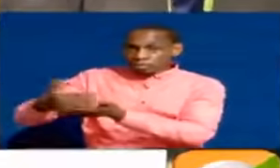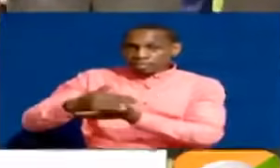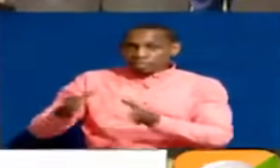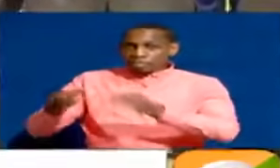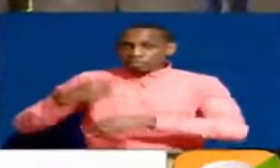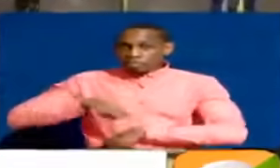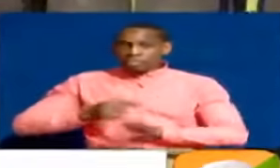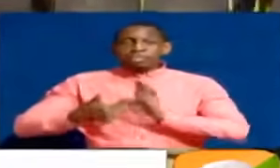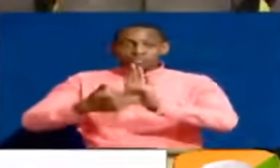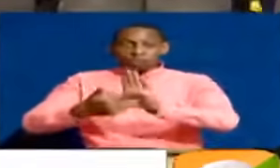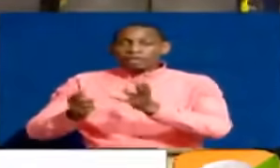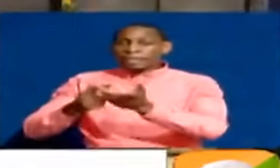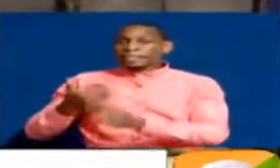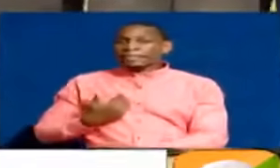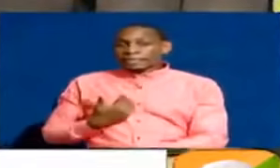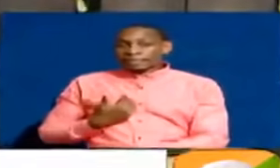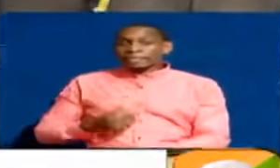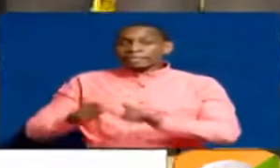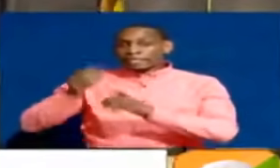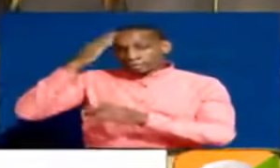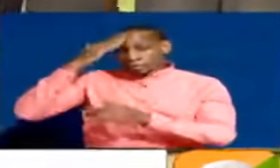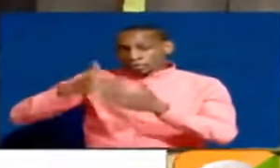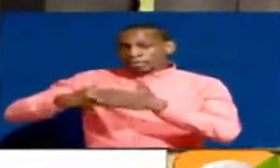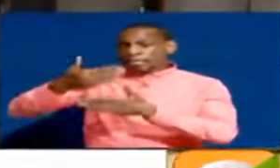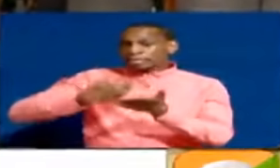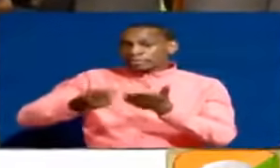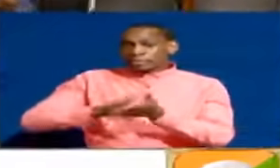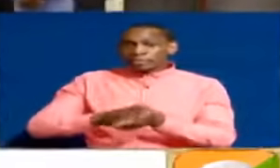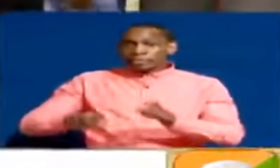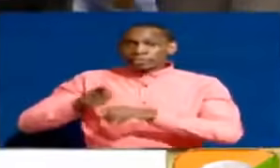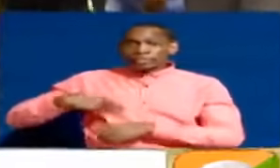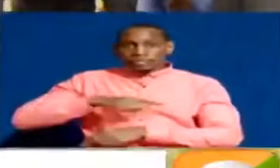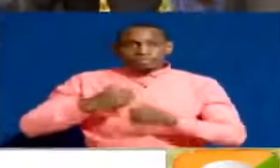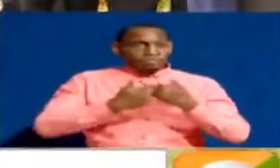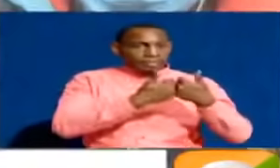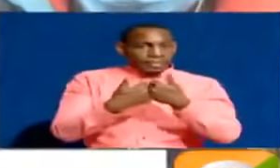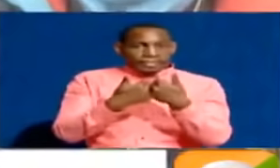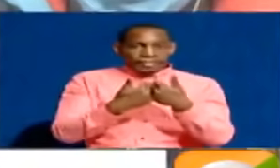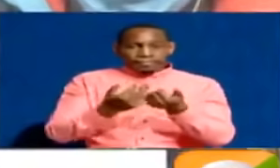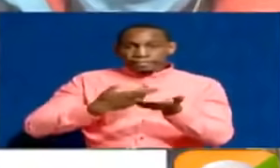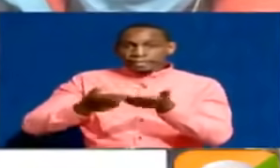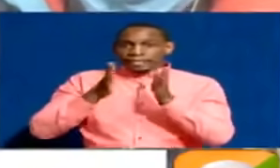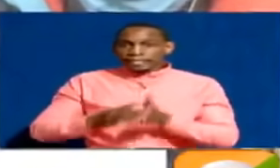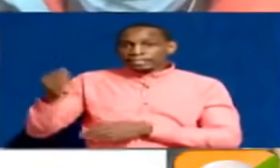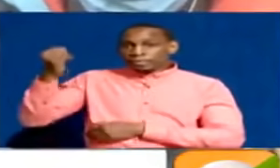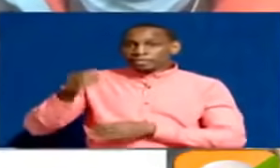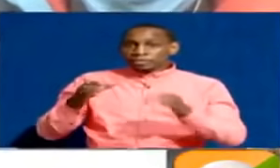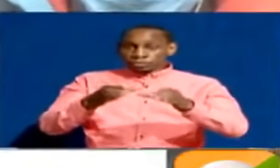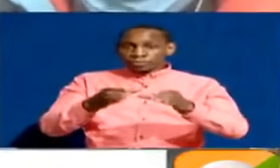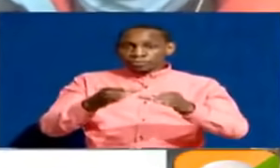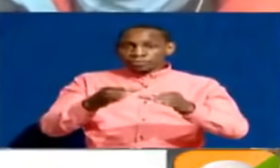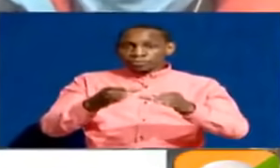troop and show that we have the numbers. And I know by next week, we are also challenging the registrar of political